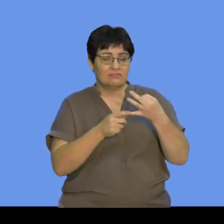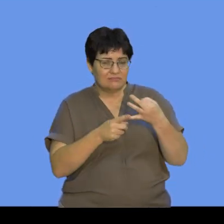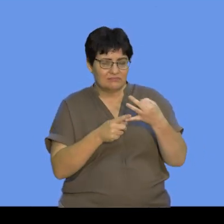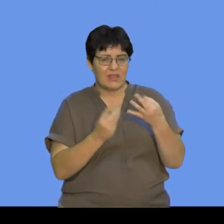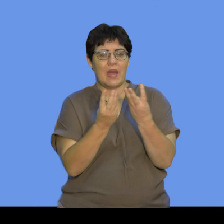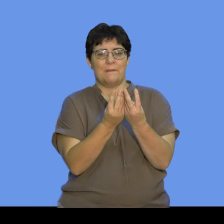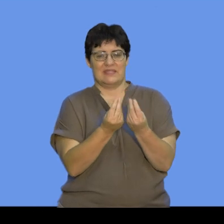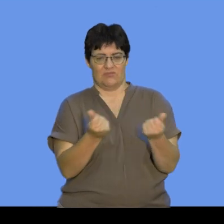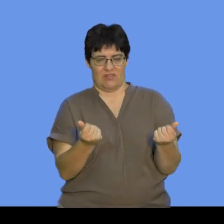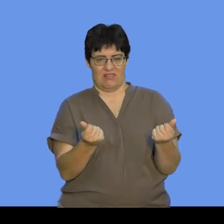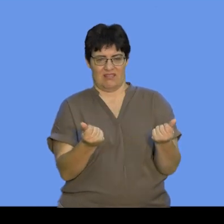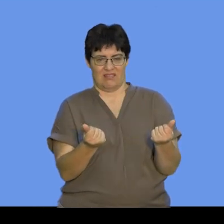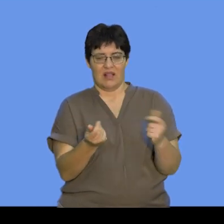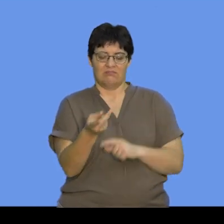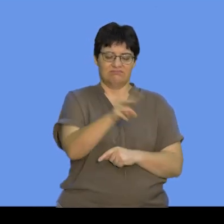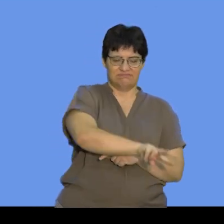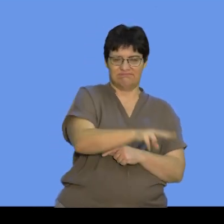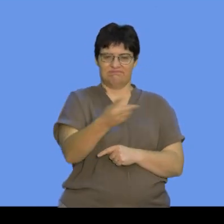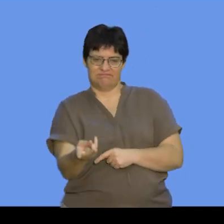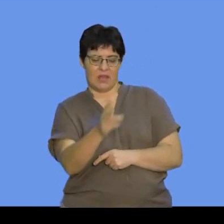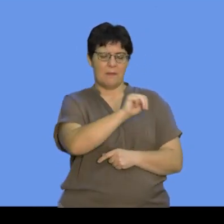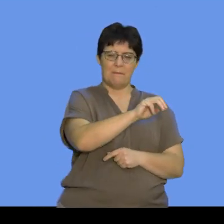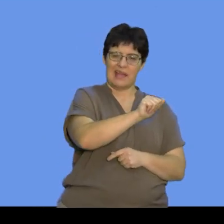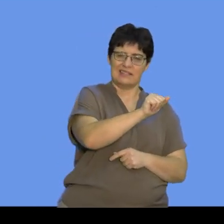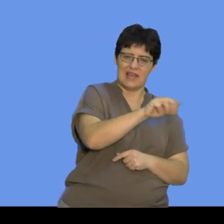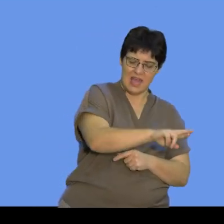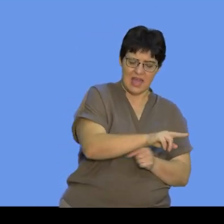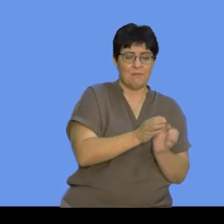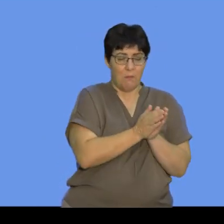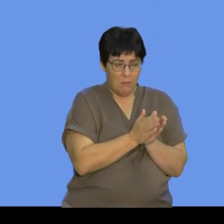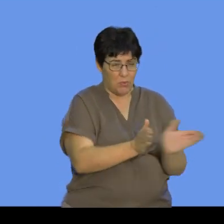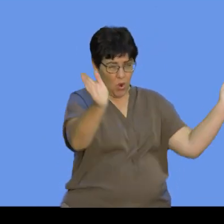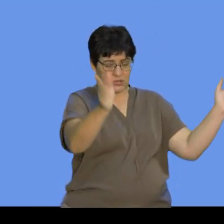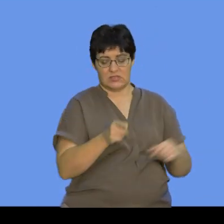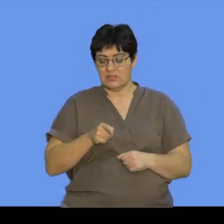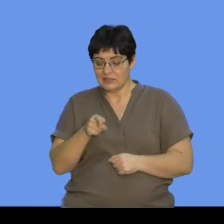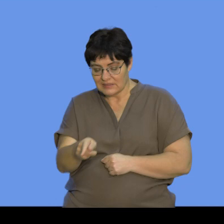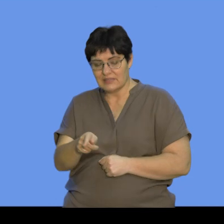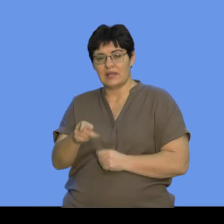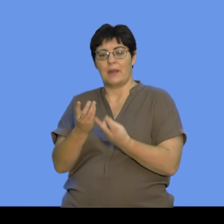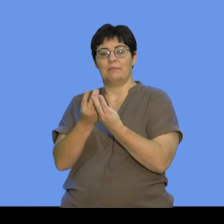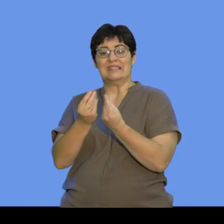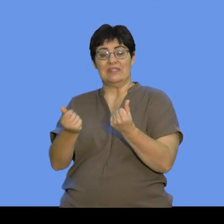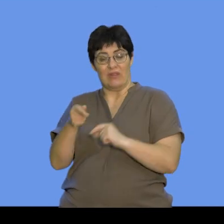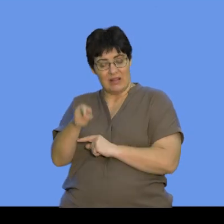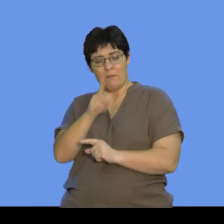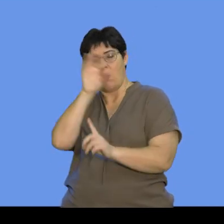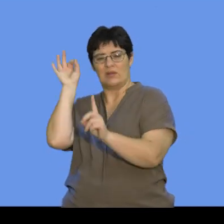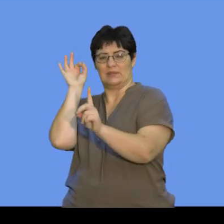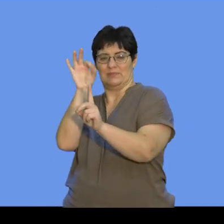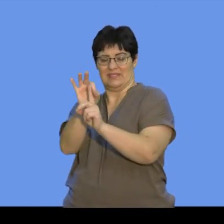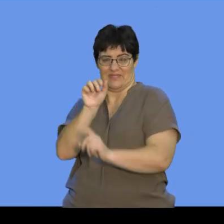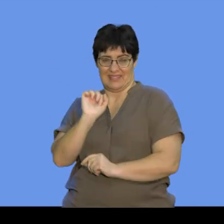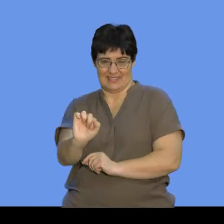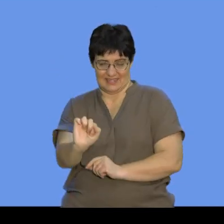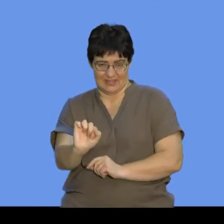to refer to matter. So, matter is a broad term, and then material becomes specific to